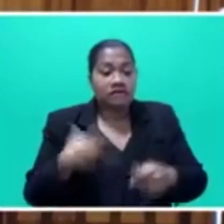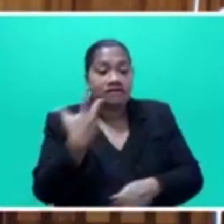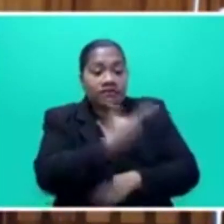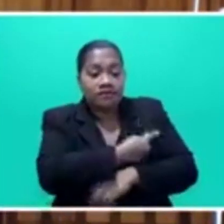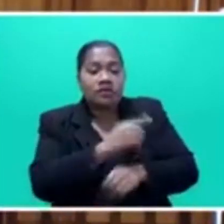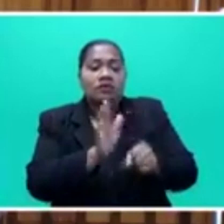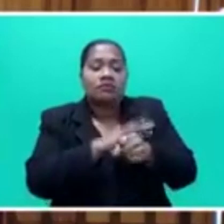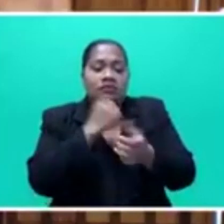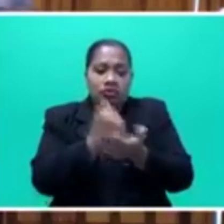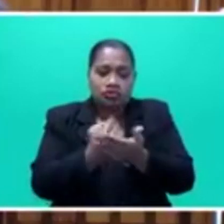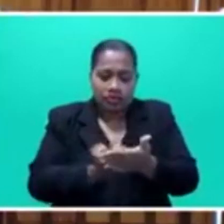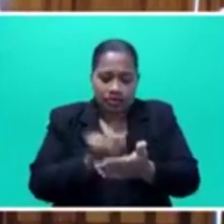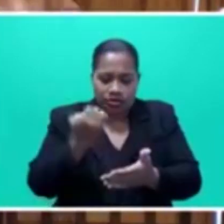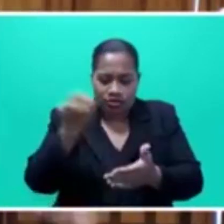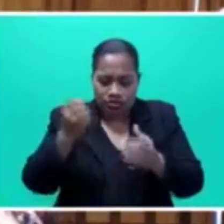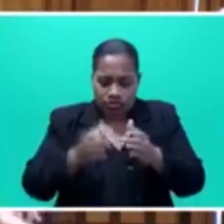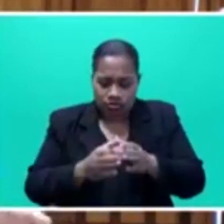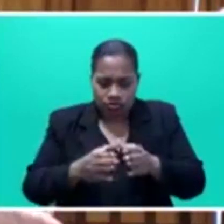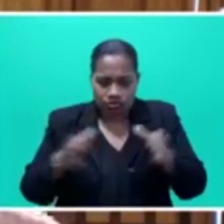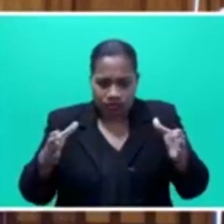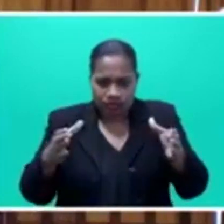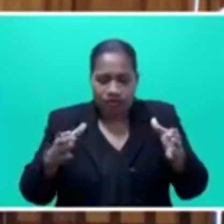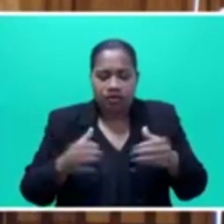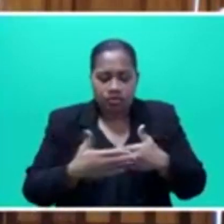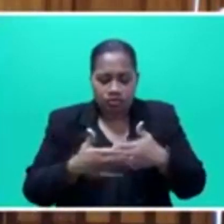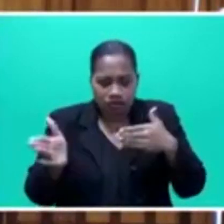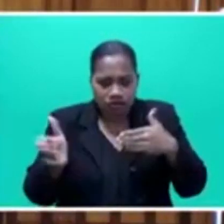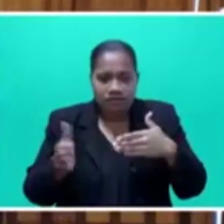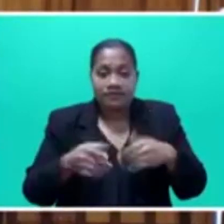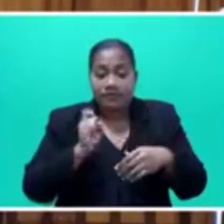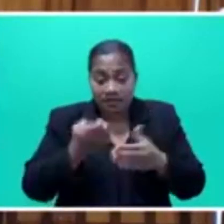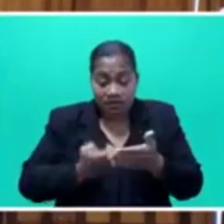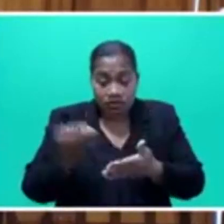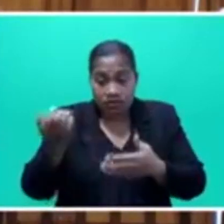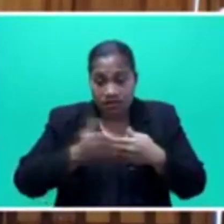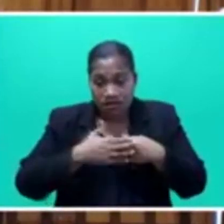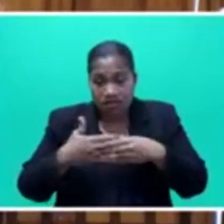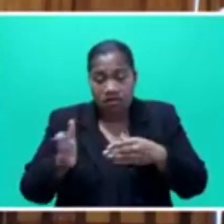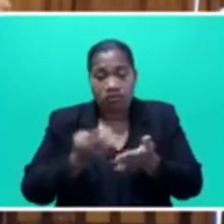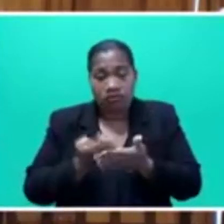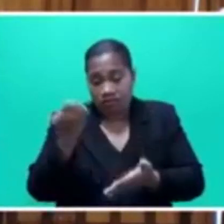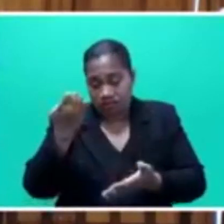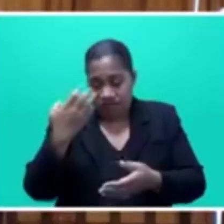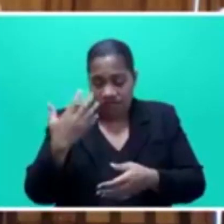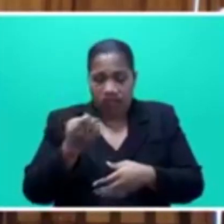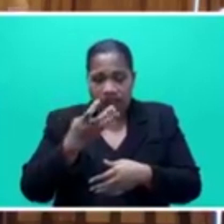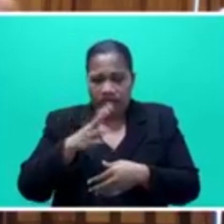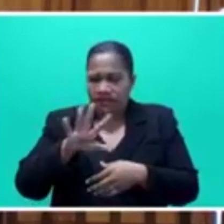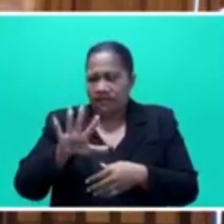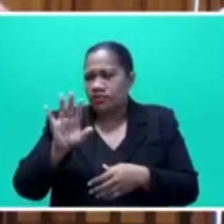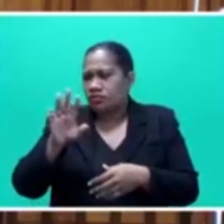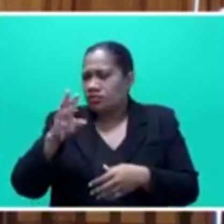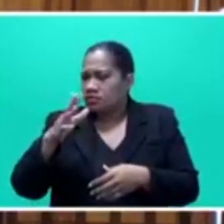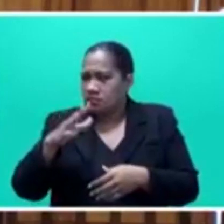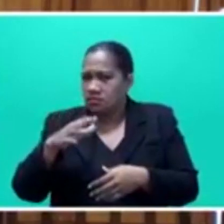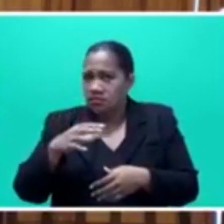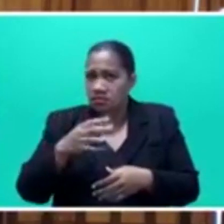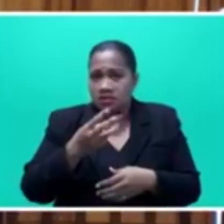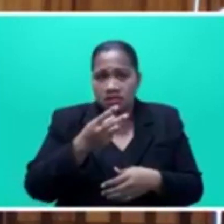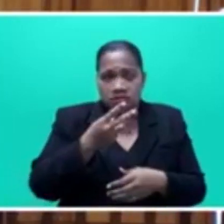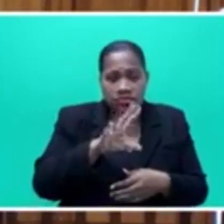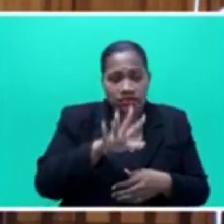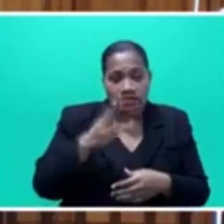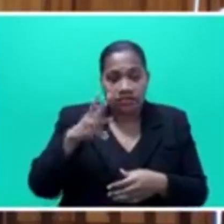economy. If you open up your economy, and when you have 35 to 40% of your entire economy dependent on